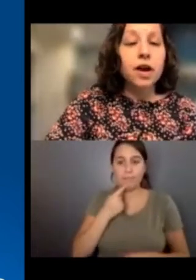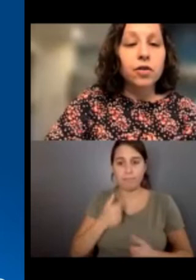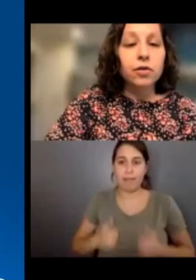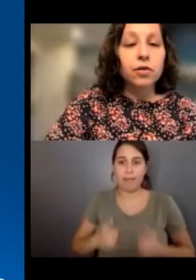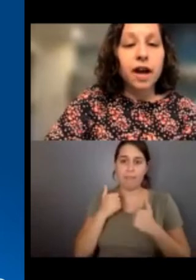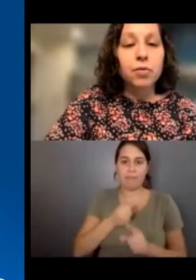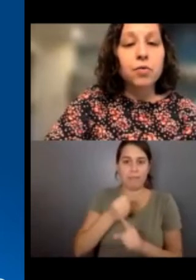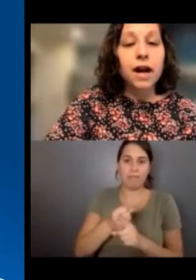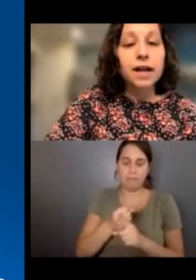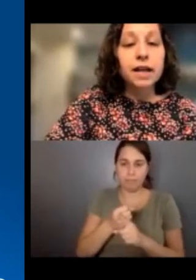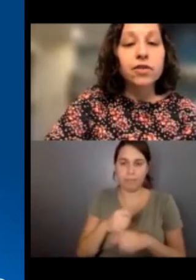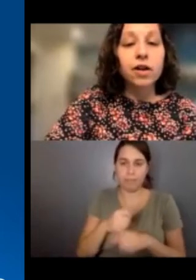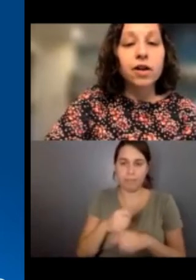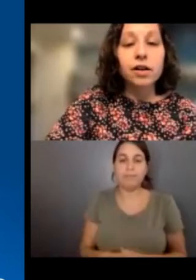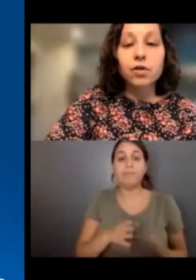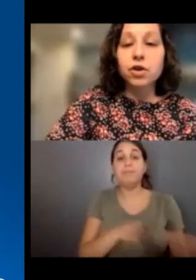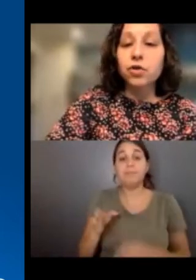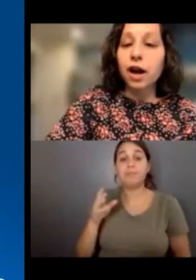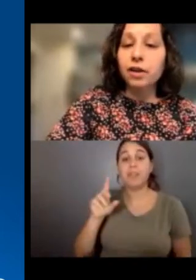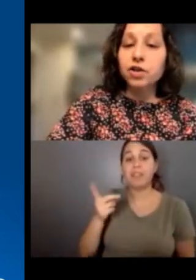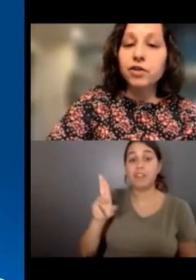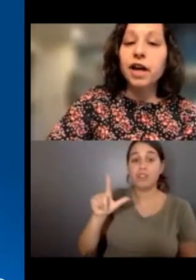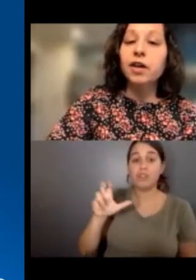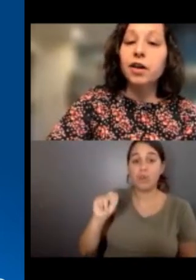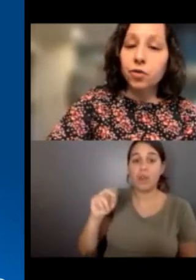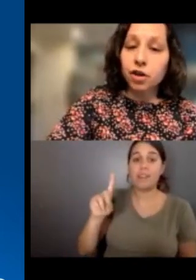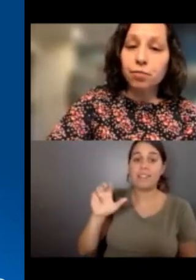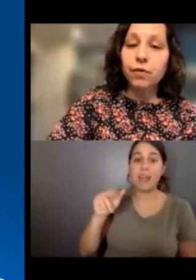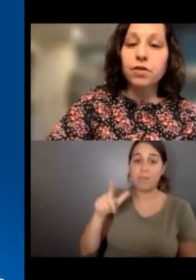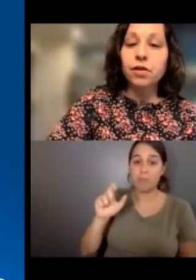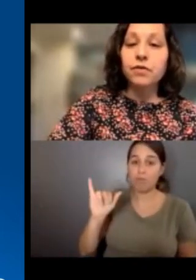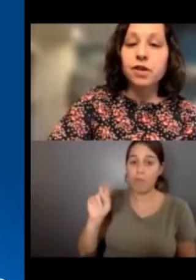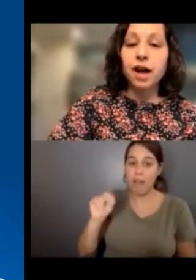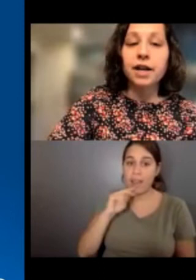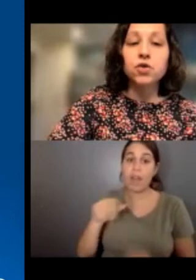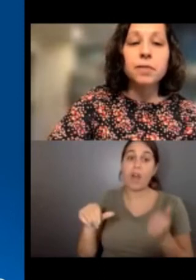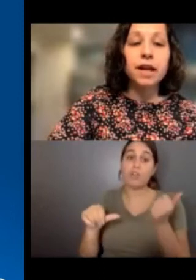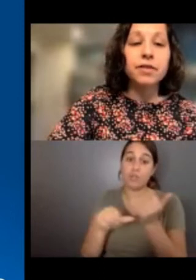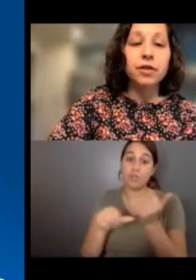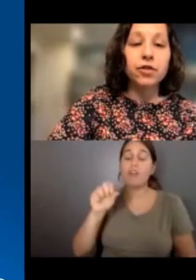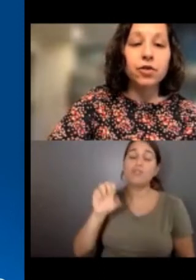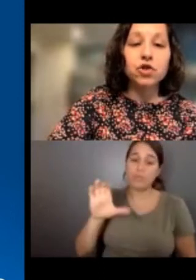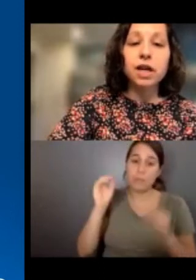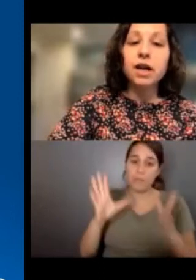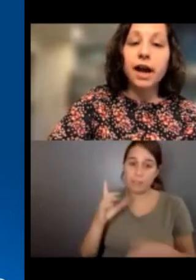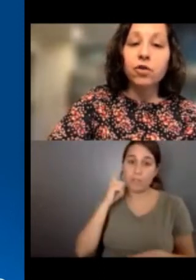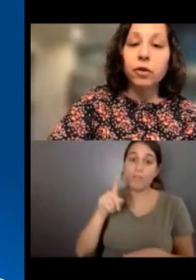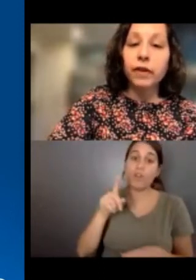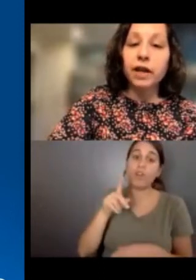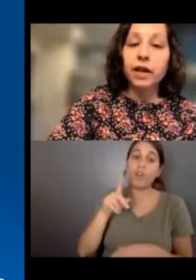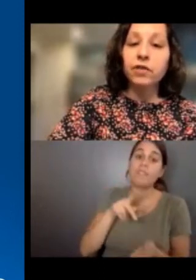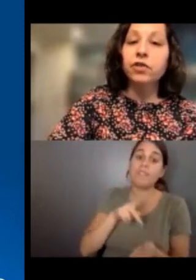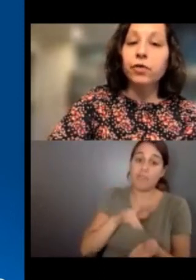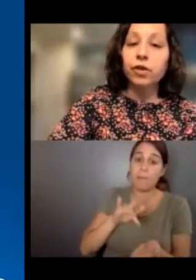Dr. Lauren DeCaprio-Ryan is a clinical geropsychologist and associate professor of psychiatry, medicine, and surgery housed within